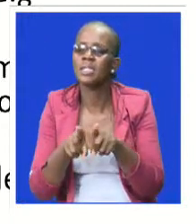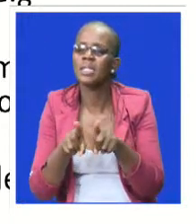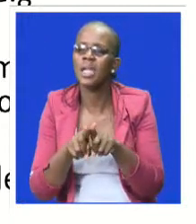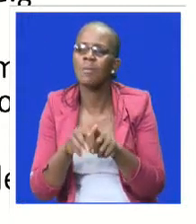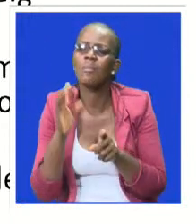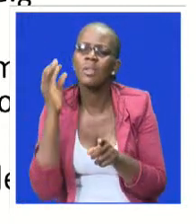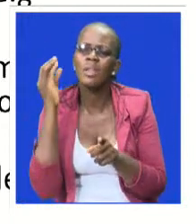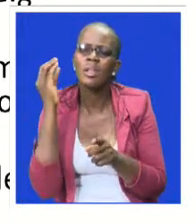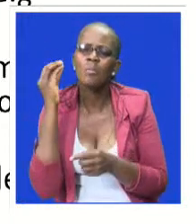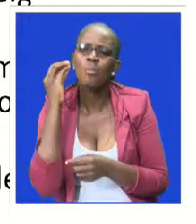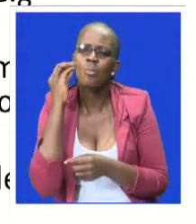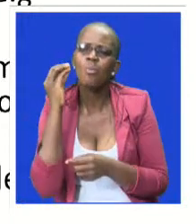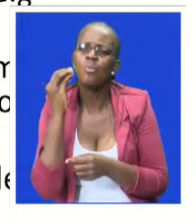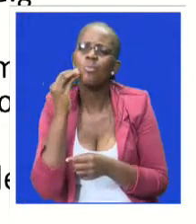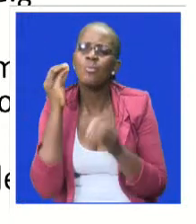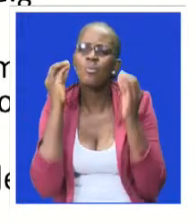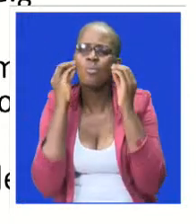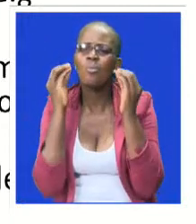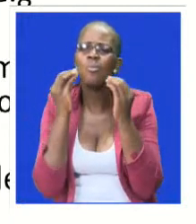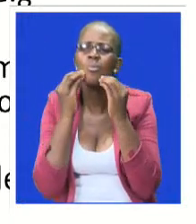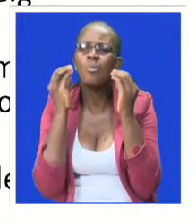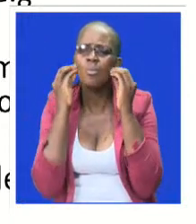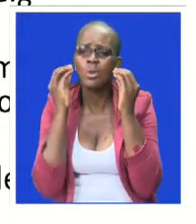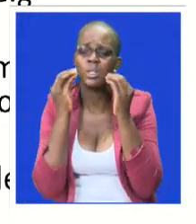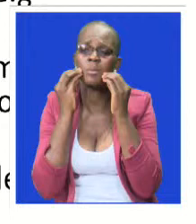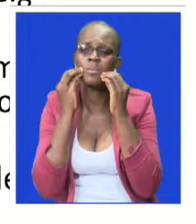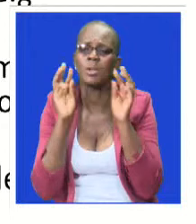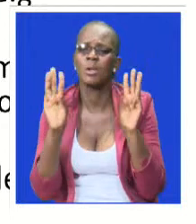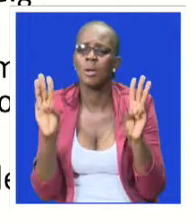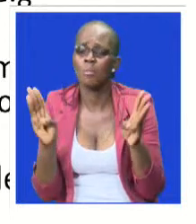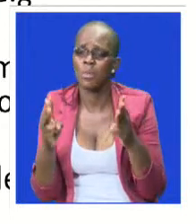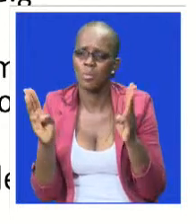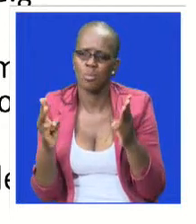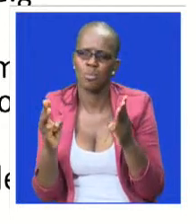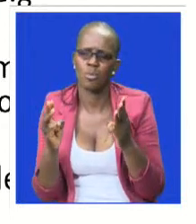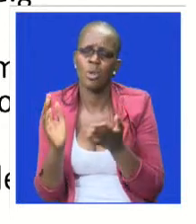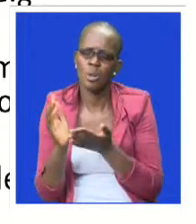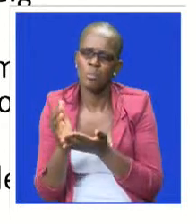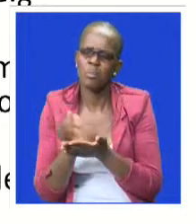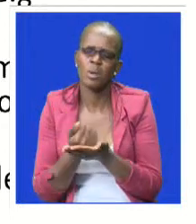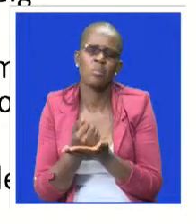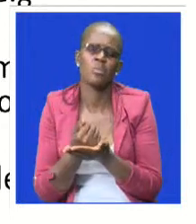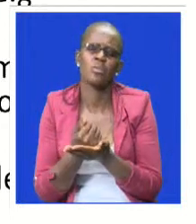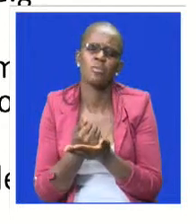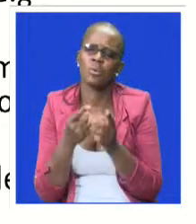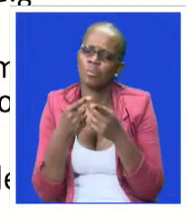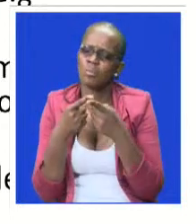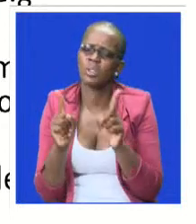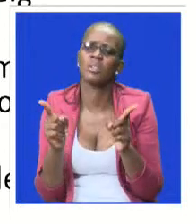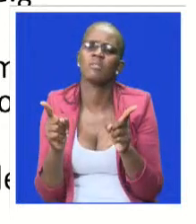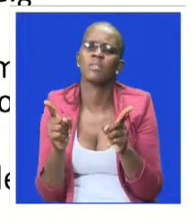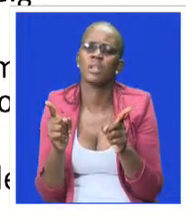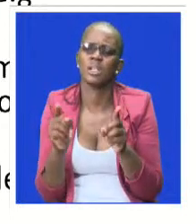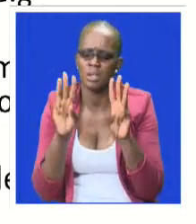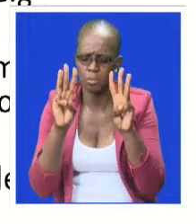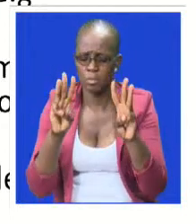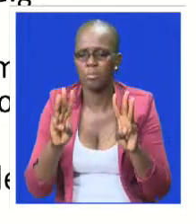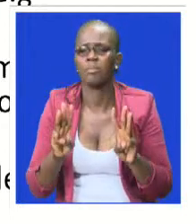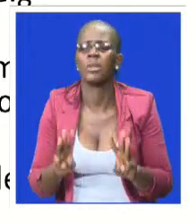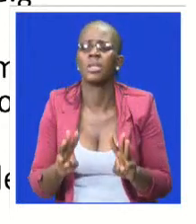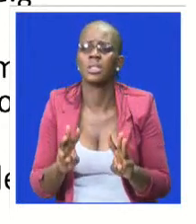Why? Because these people are coming from different ethnic